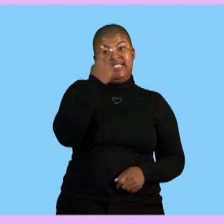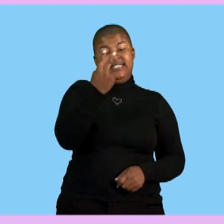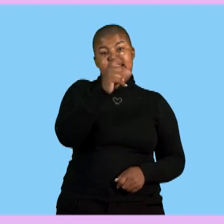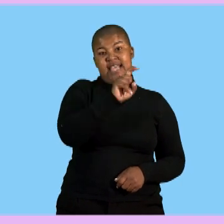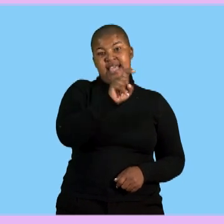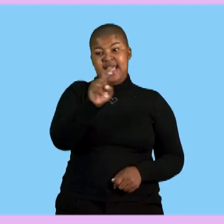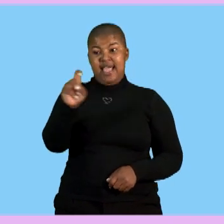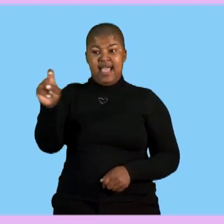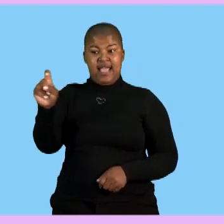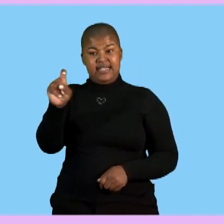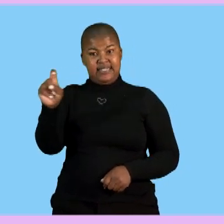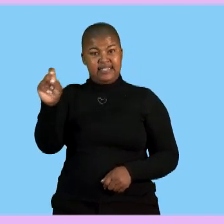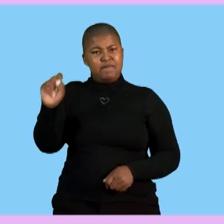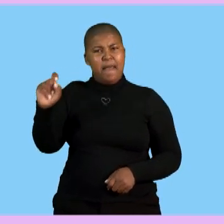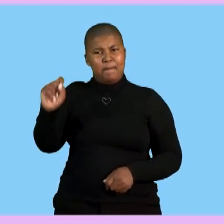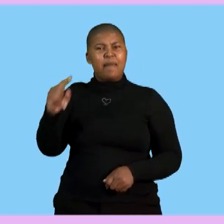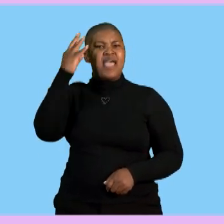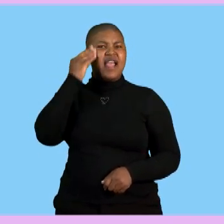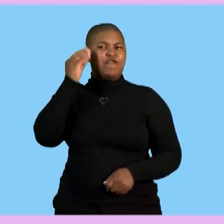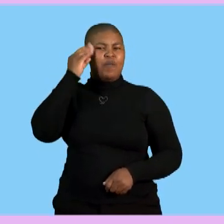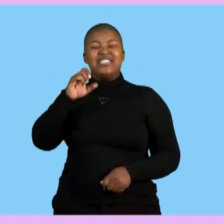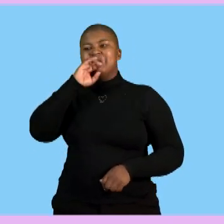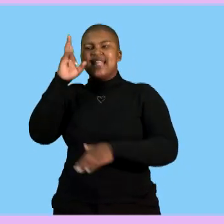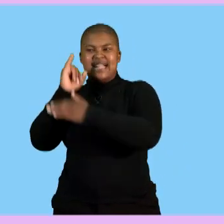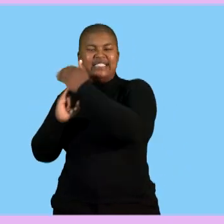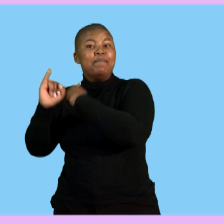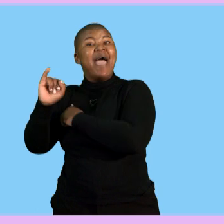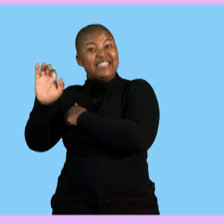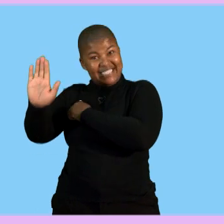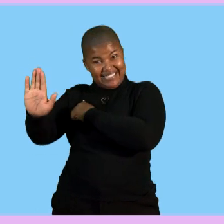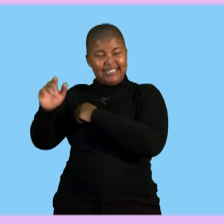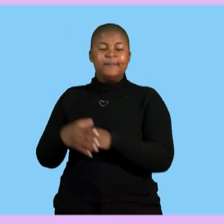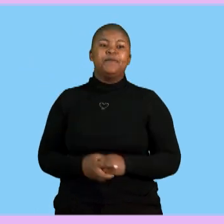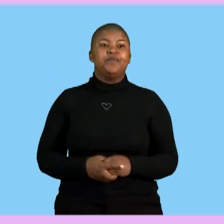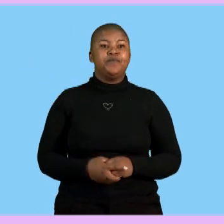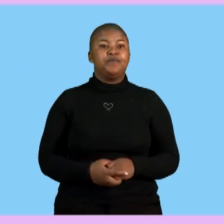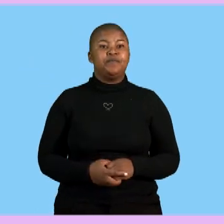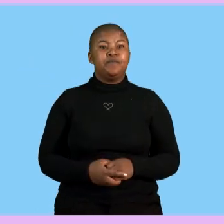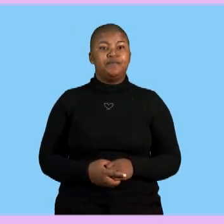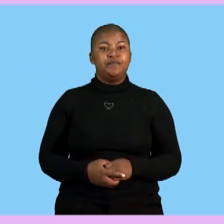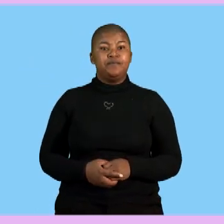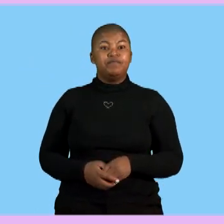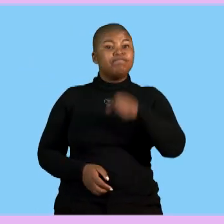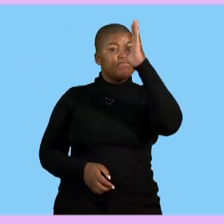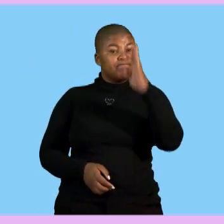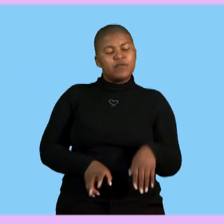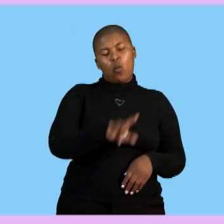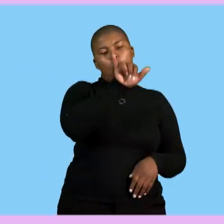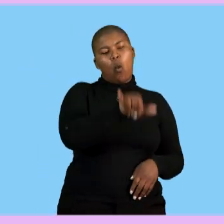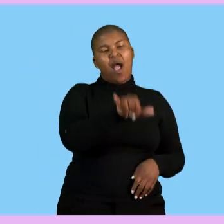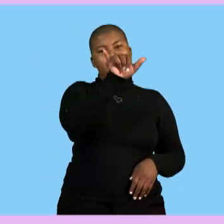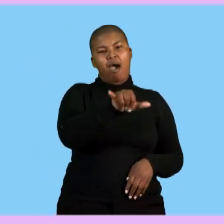horizontal line of a graph that represents the independent variable. And then